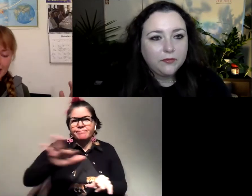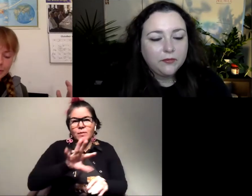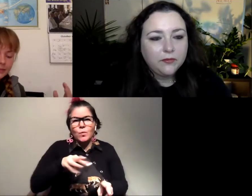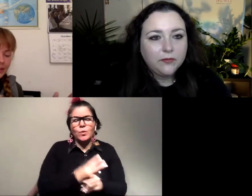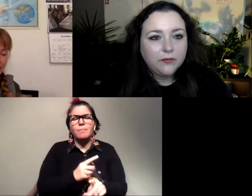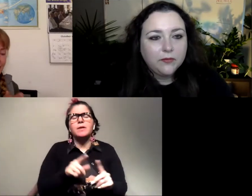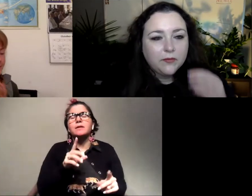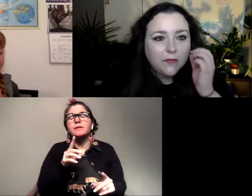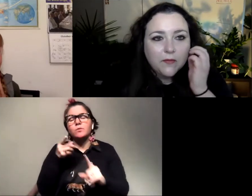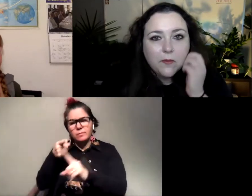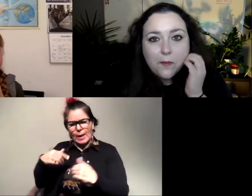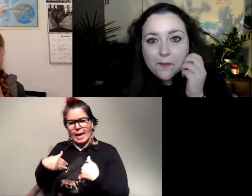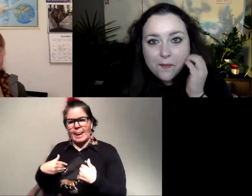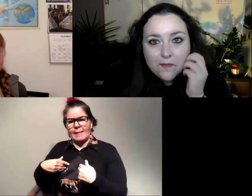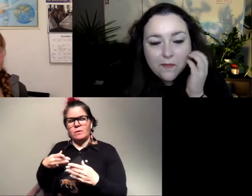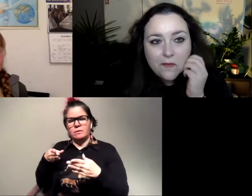about an animal,